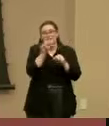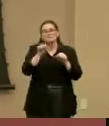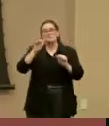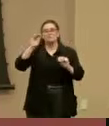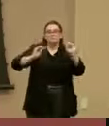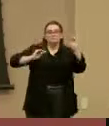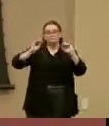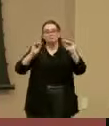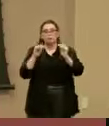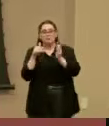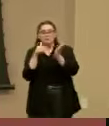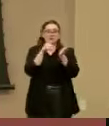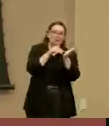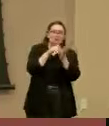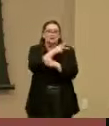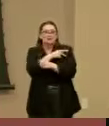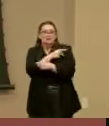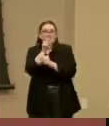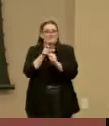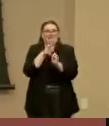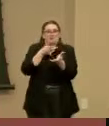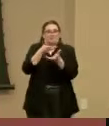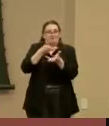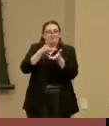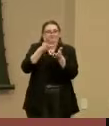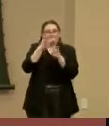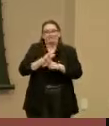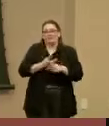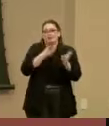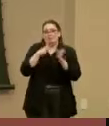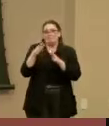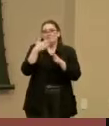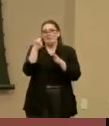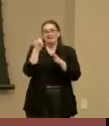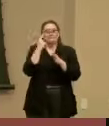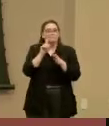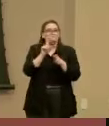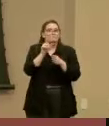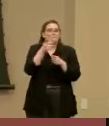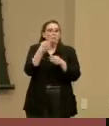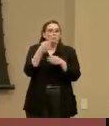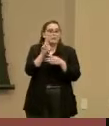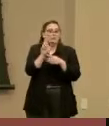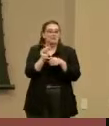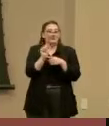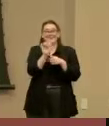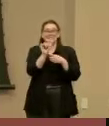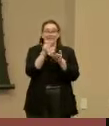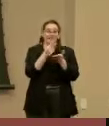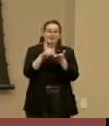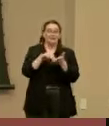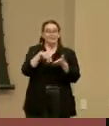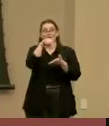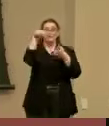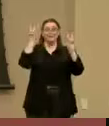the rheumatologist and the doctor prescribing the hormone replacement. Hormone replacement is kind of having a resurrection. It used to have a